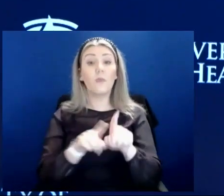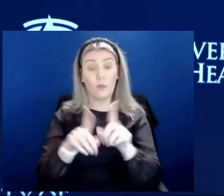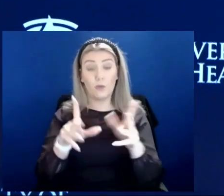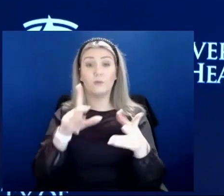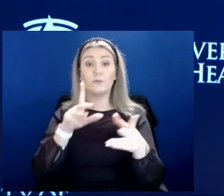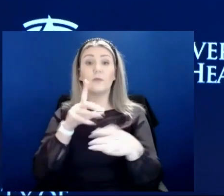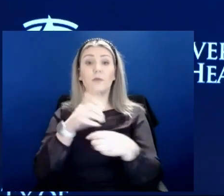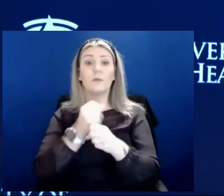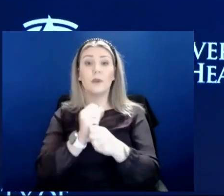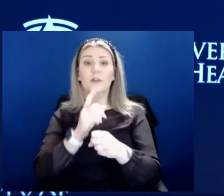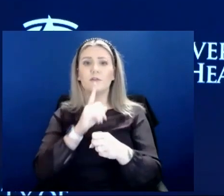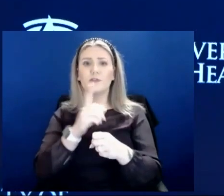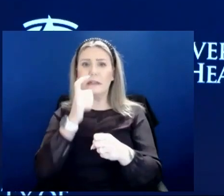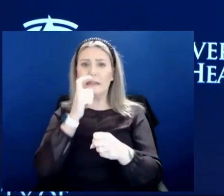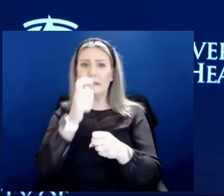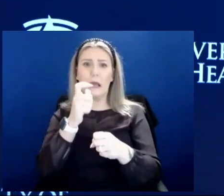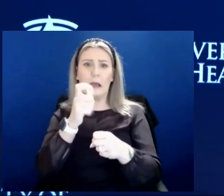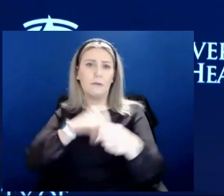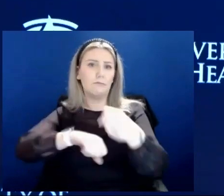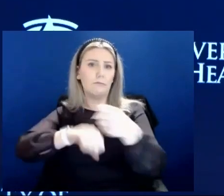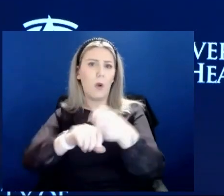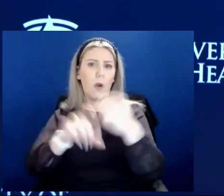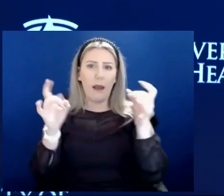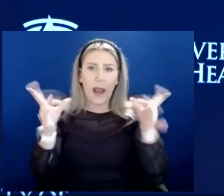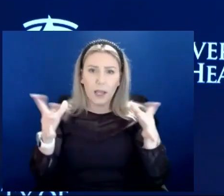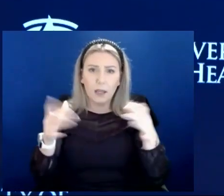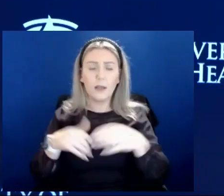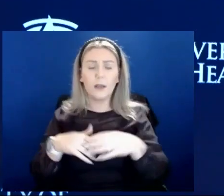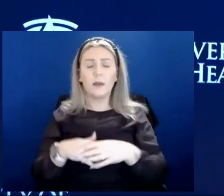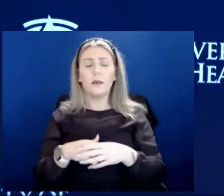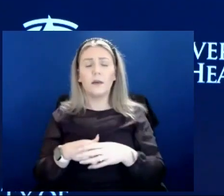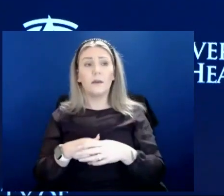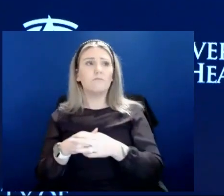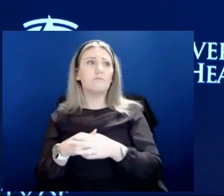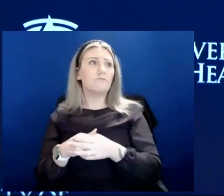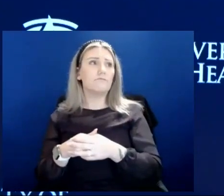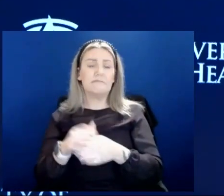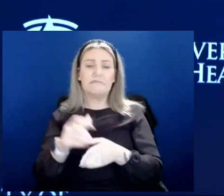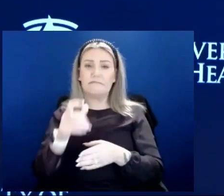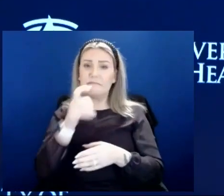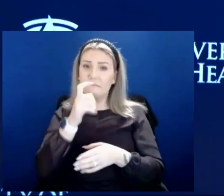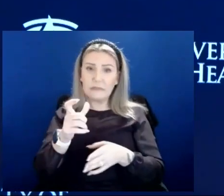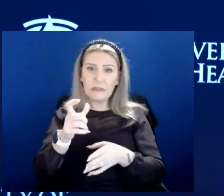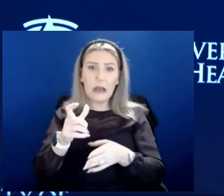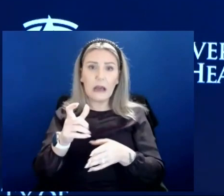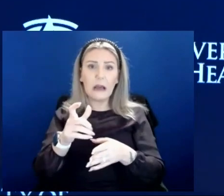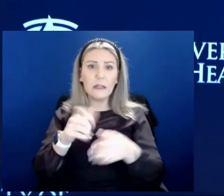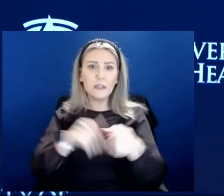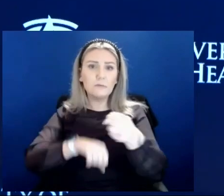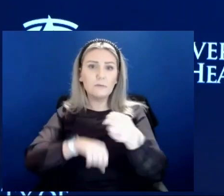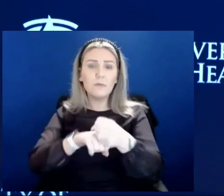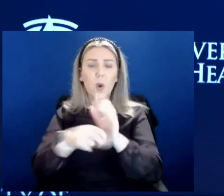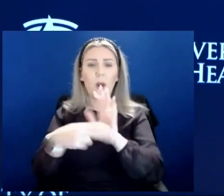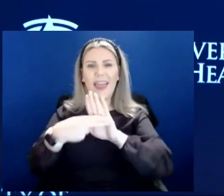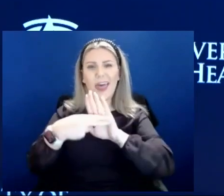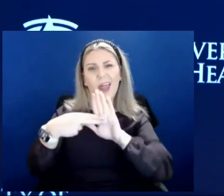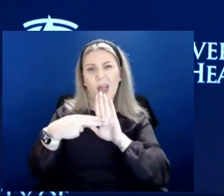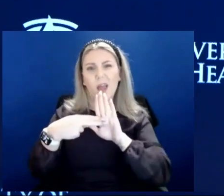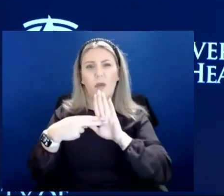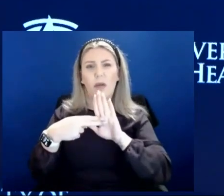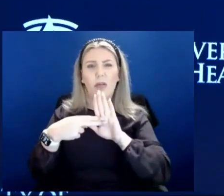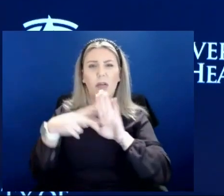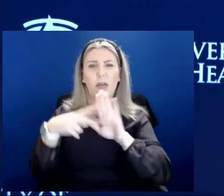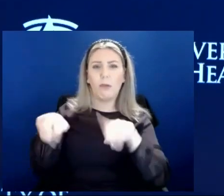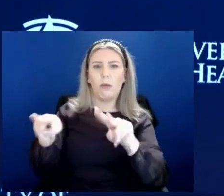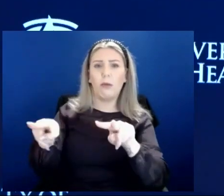hatred and we're not promoting labeling and things like that we're promoting